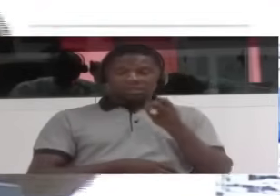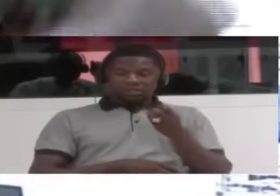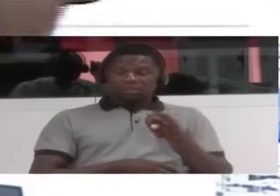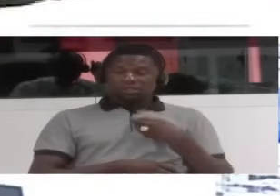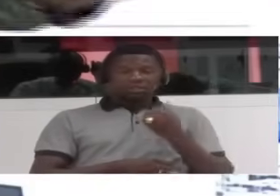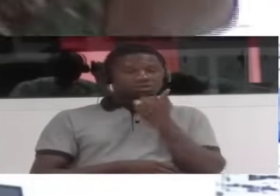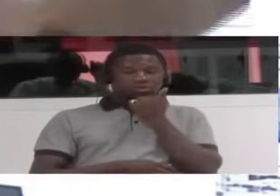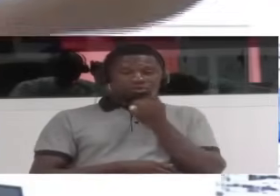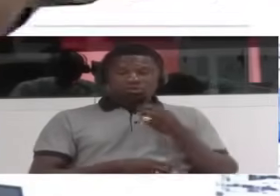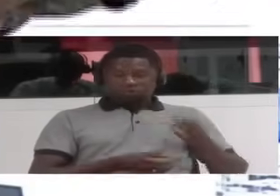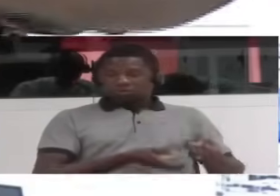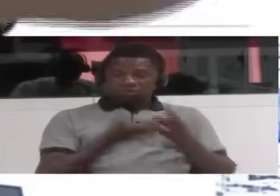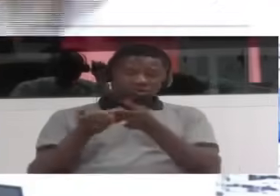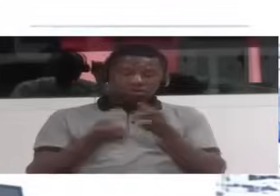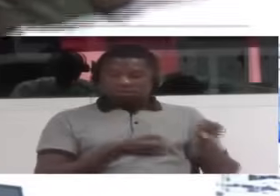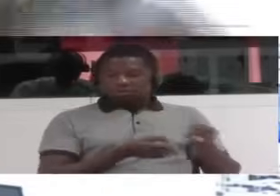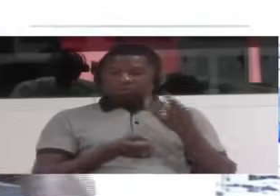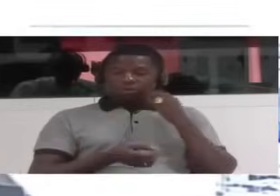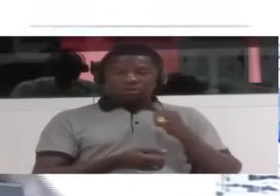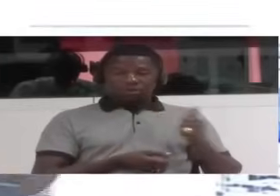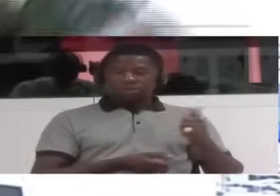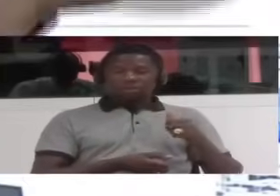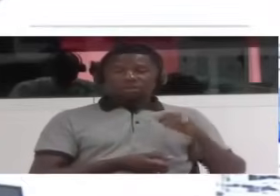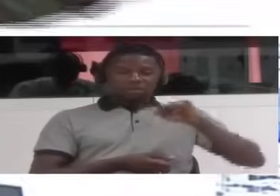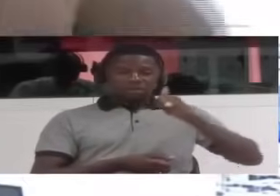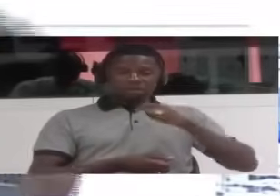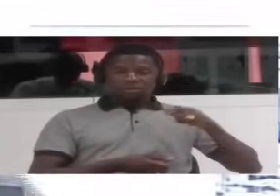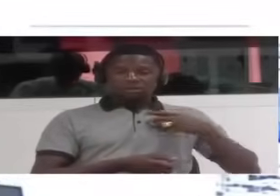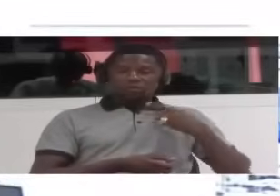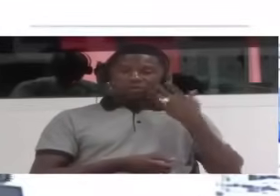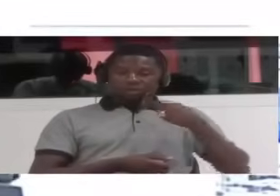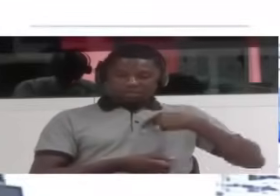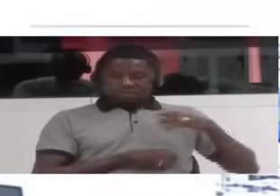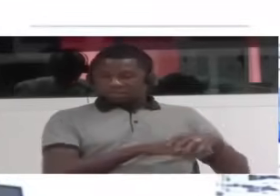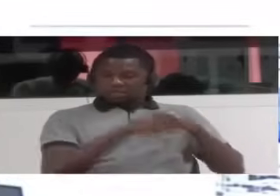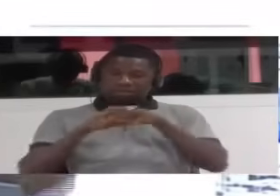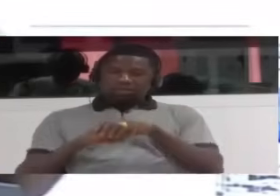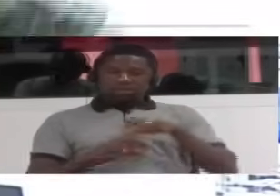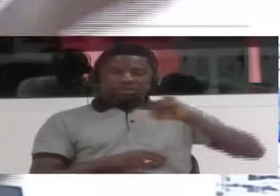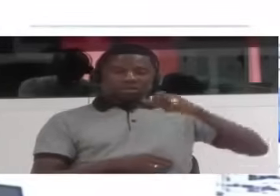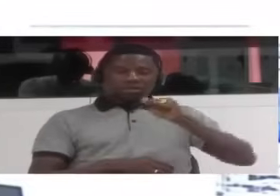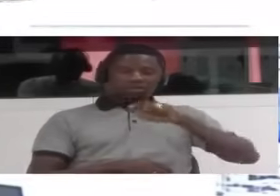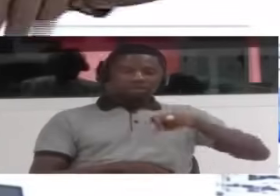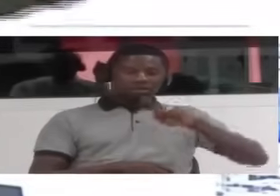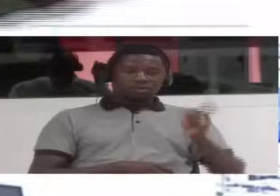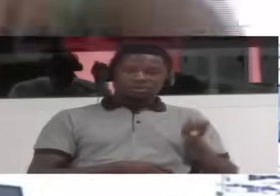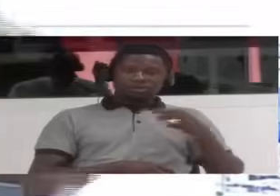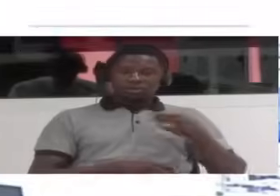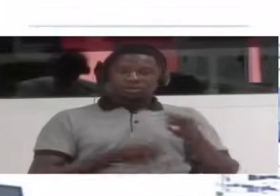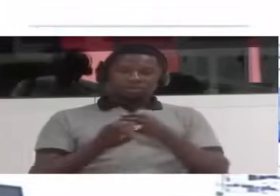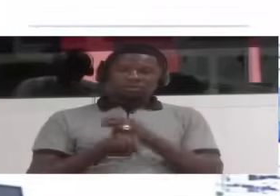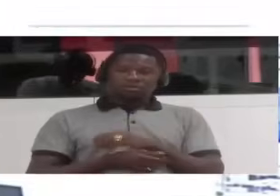randomly. When Jeng takes, I takes. When I take, Jeng takes. So, and there were two. When Jeng takes, Malik